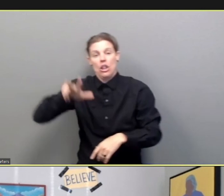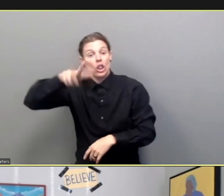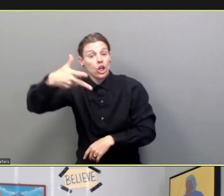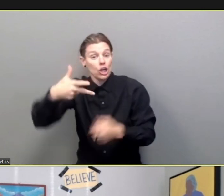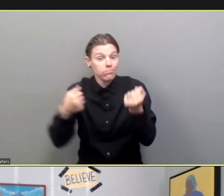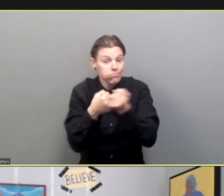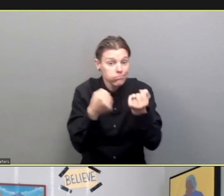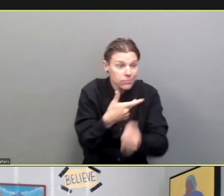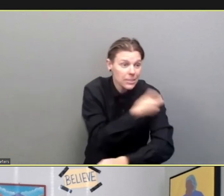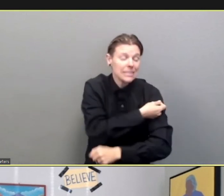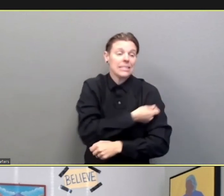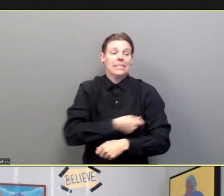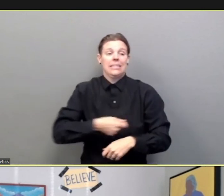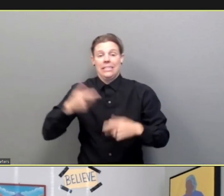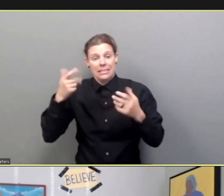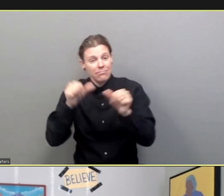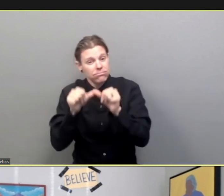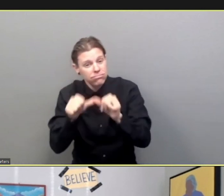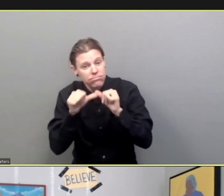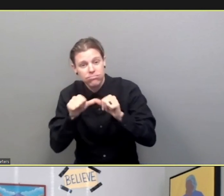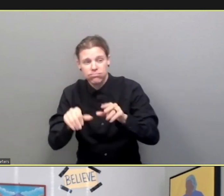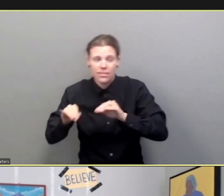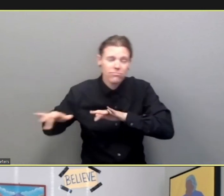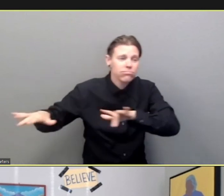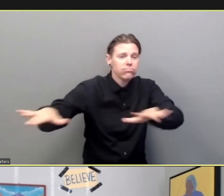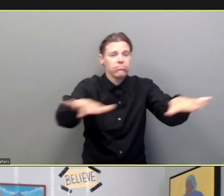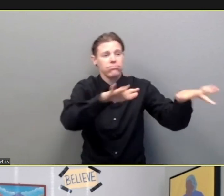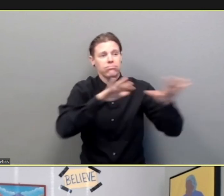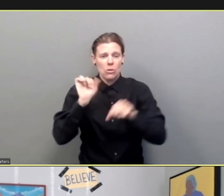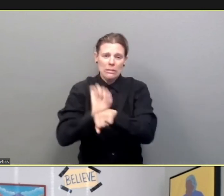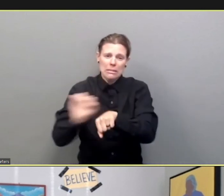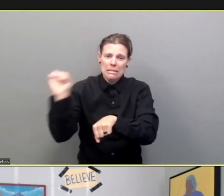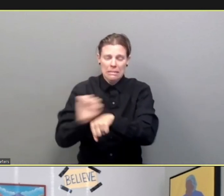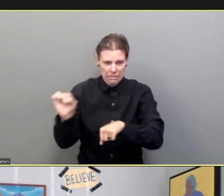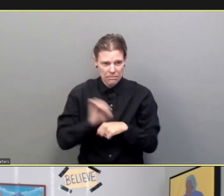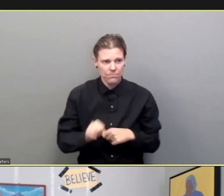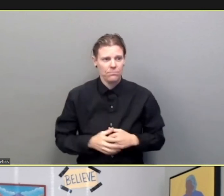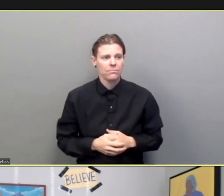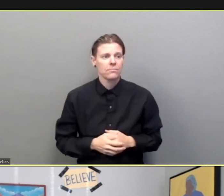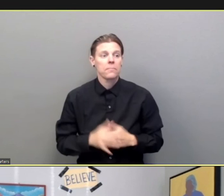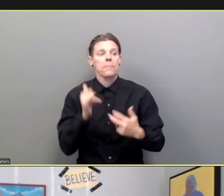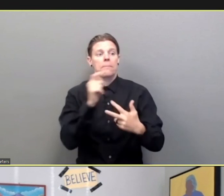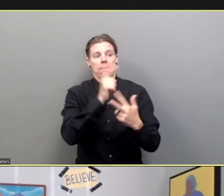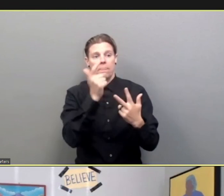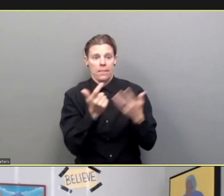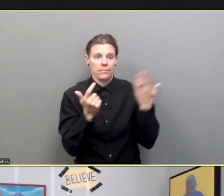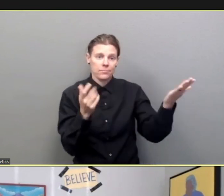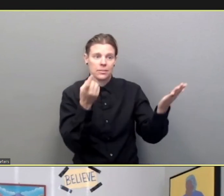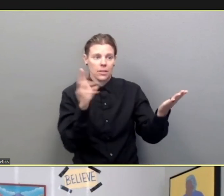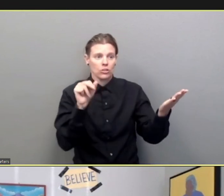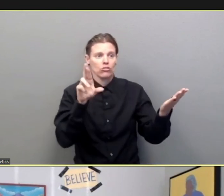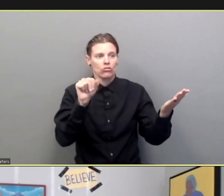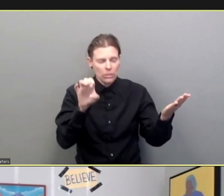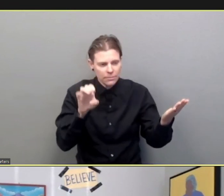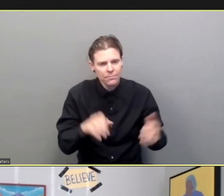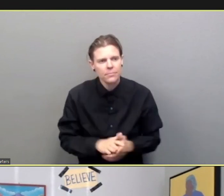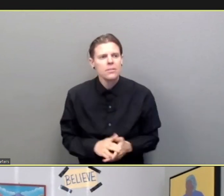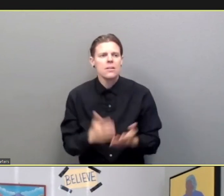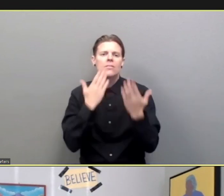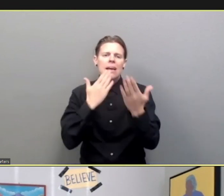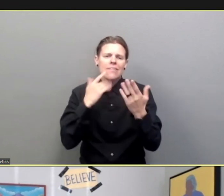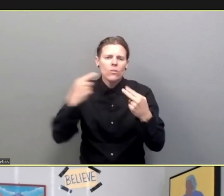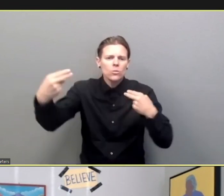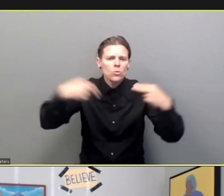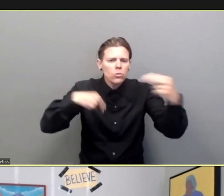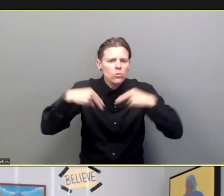all you're doing. Yeah, and I would just close by thanking everybody for your attention, your time, listening